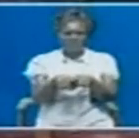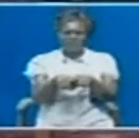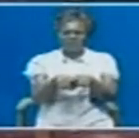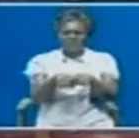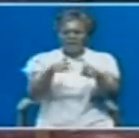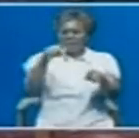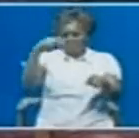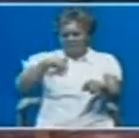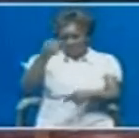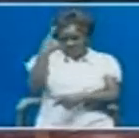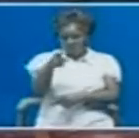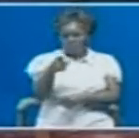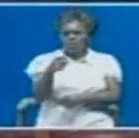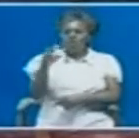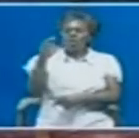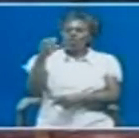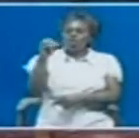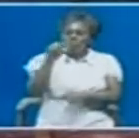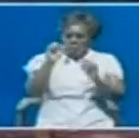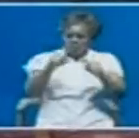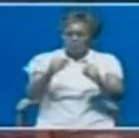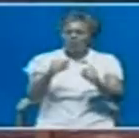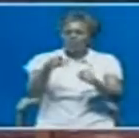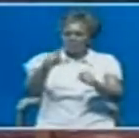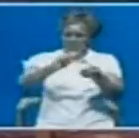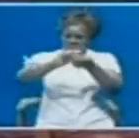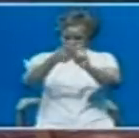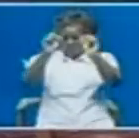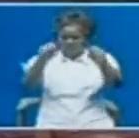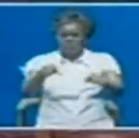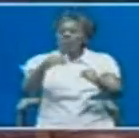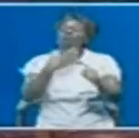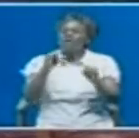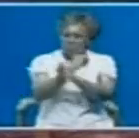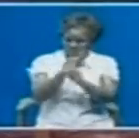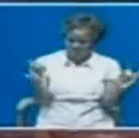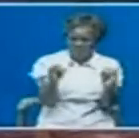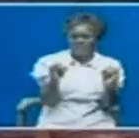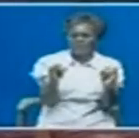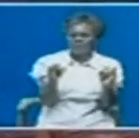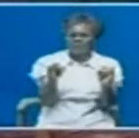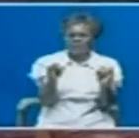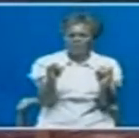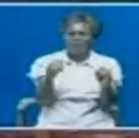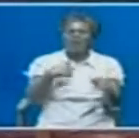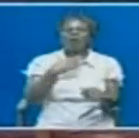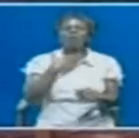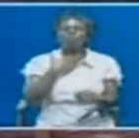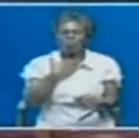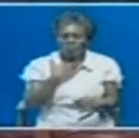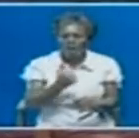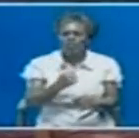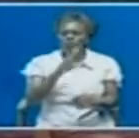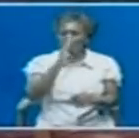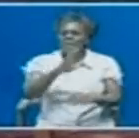point. Yes. I get your point. And Maurice can be cleaned up, can't he? Oh, yes, totally. And you want to be cleaned up, don't you? I want you? To be cleaned up. I just want to be a good role